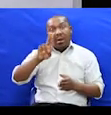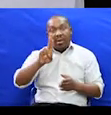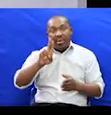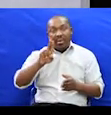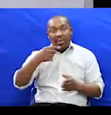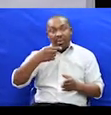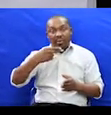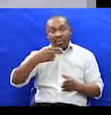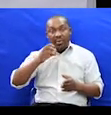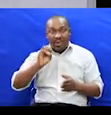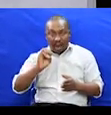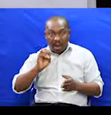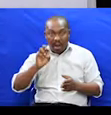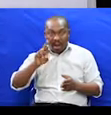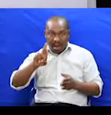Rutherford